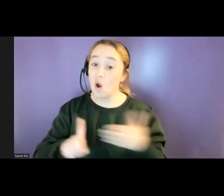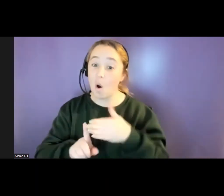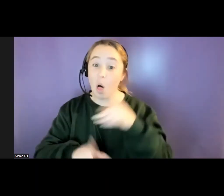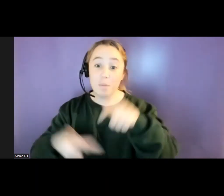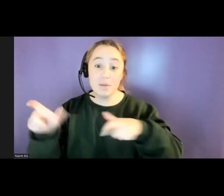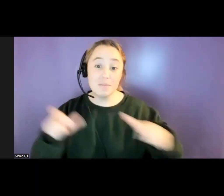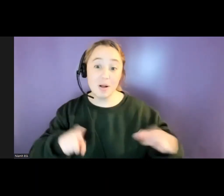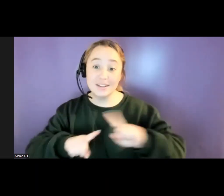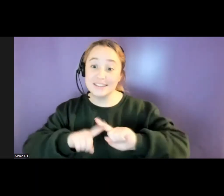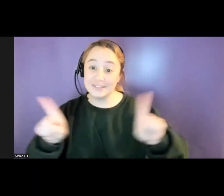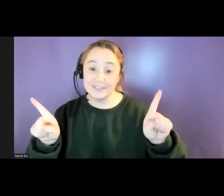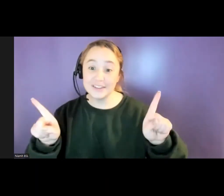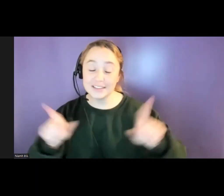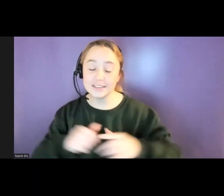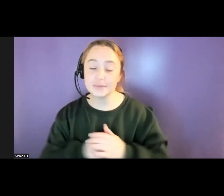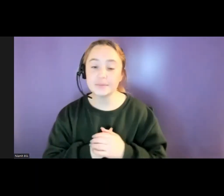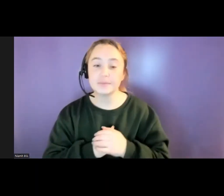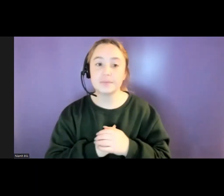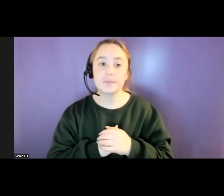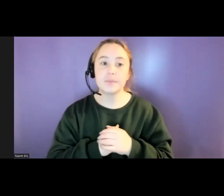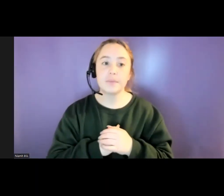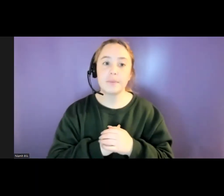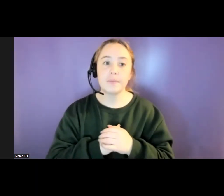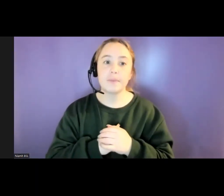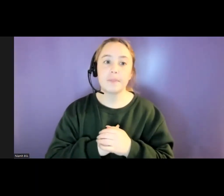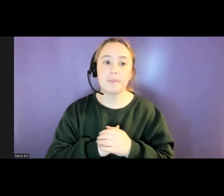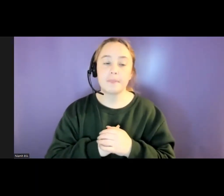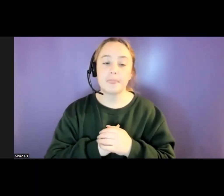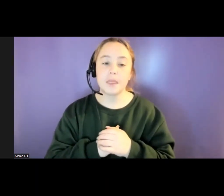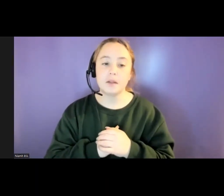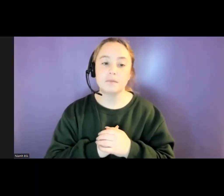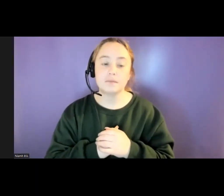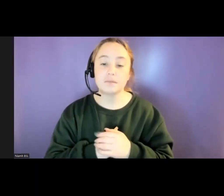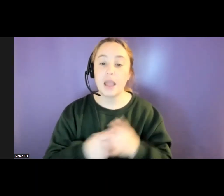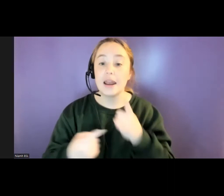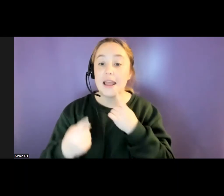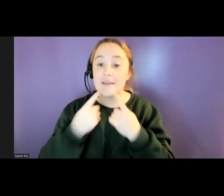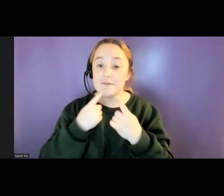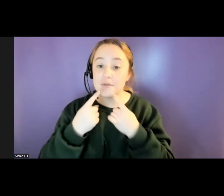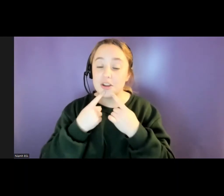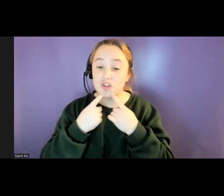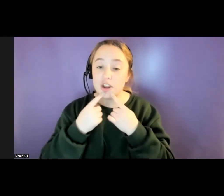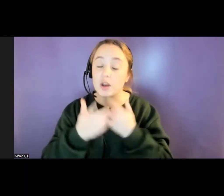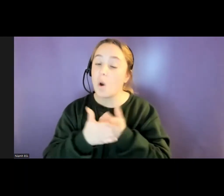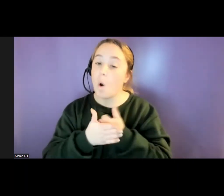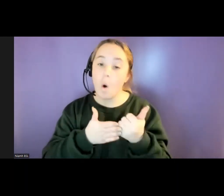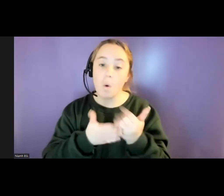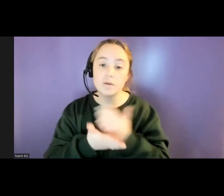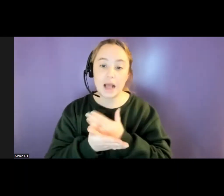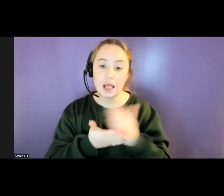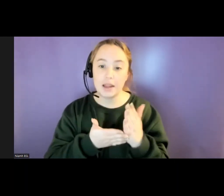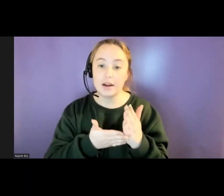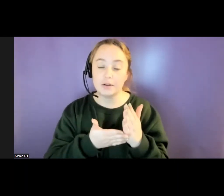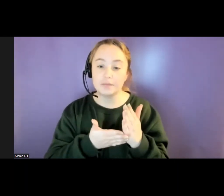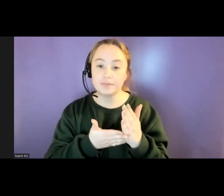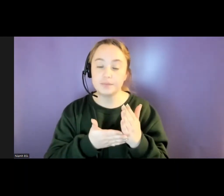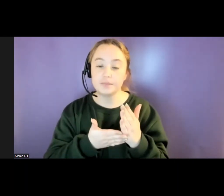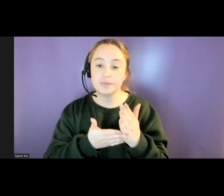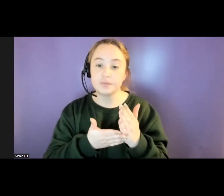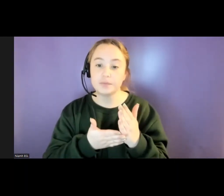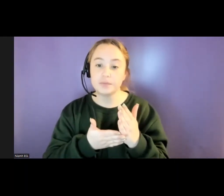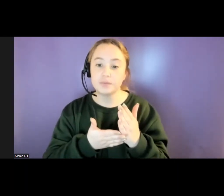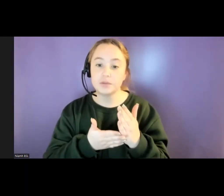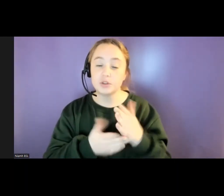requirements, and making sure that our information is always clear. Travelling through the airport is